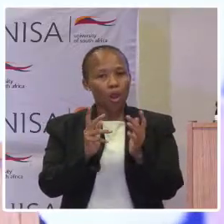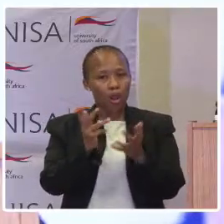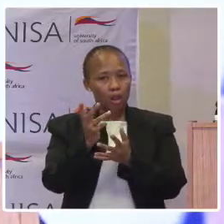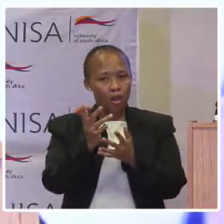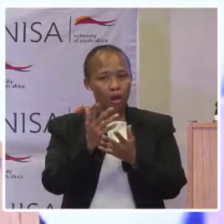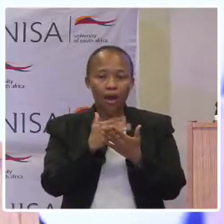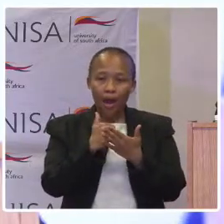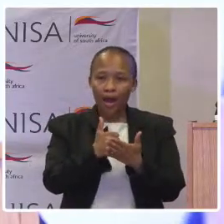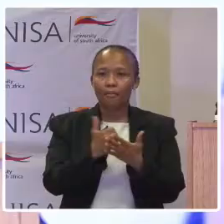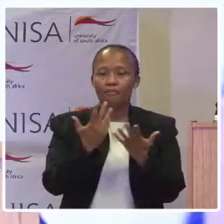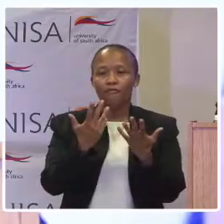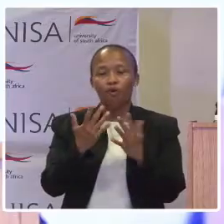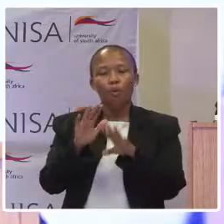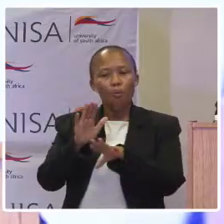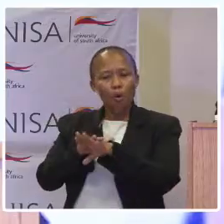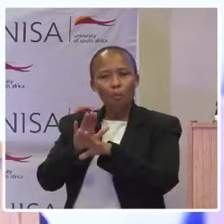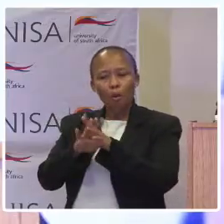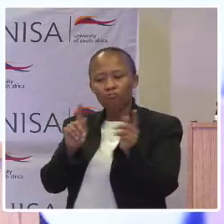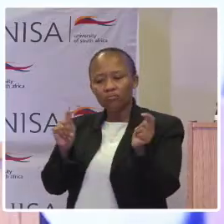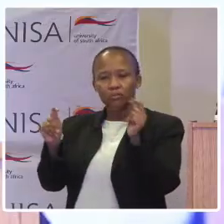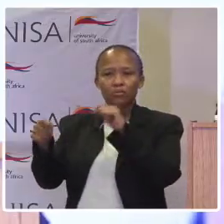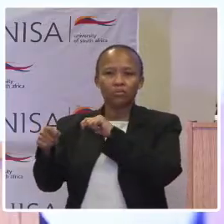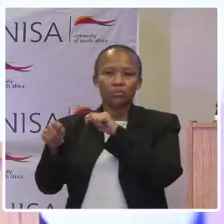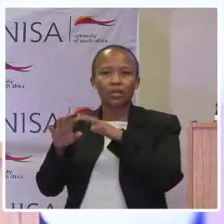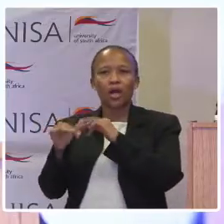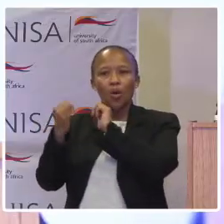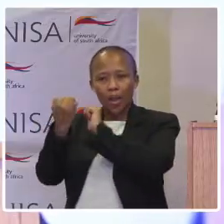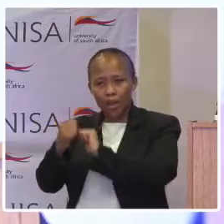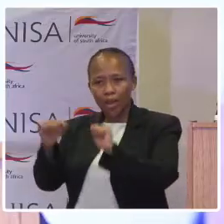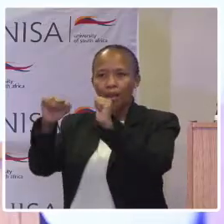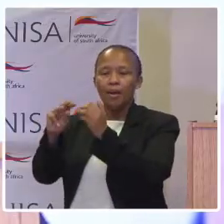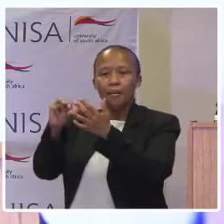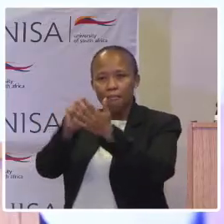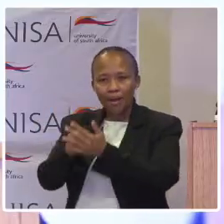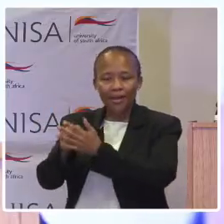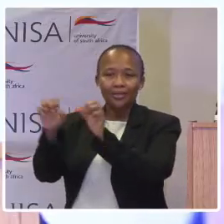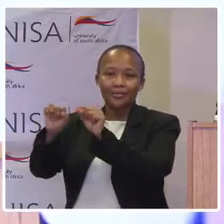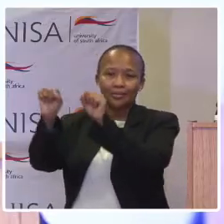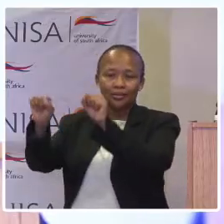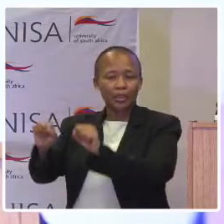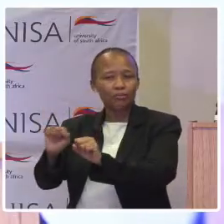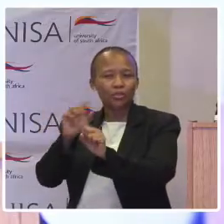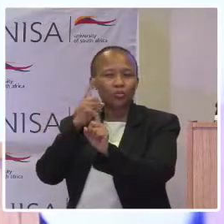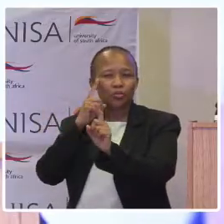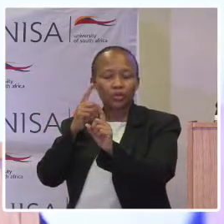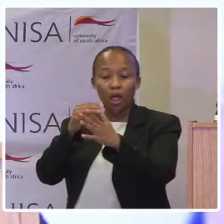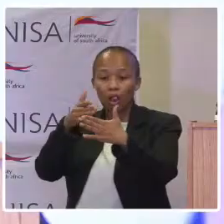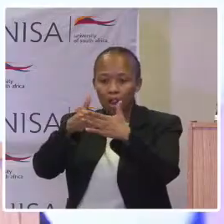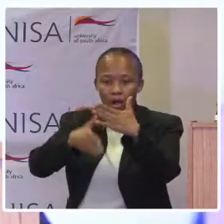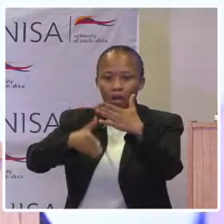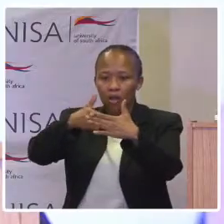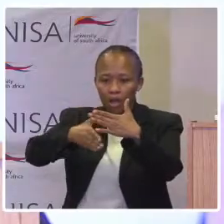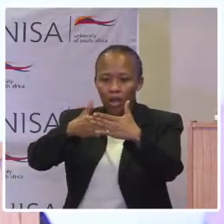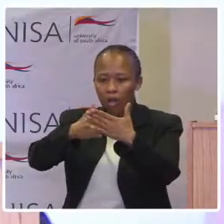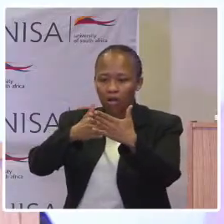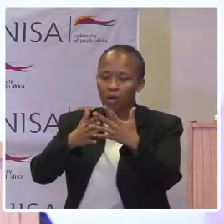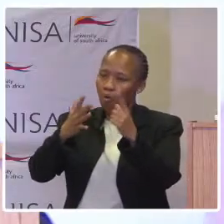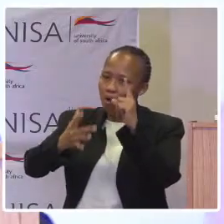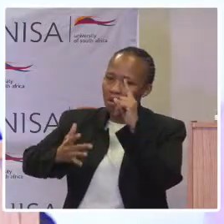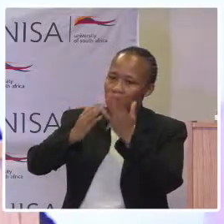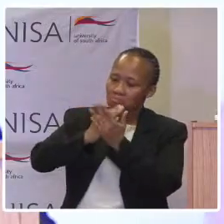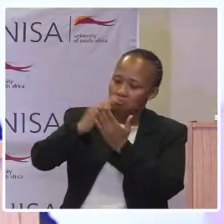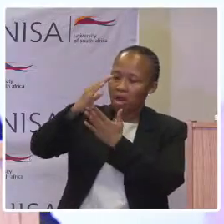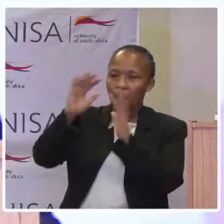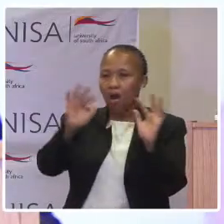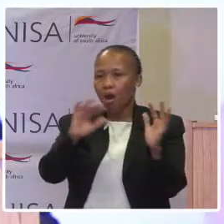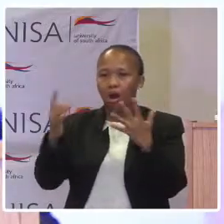protectionism to a more liberalized market-based system on how to overcome the obstacles to achieve a multilateral open